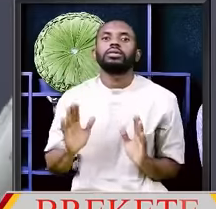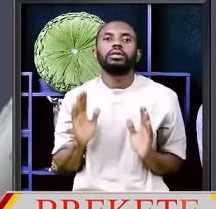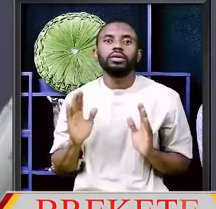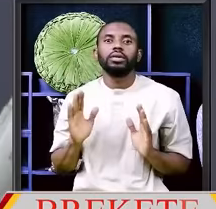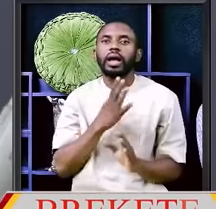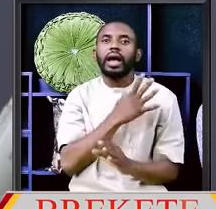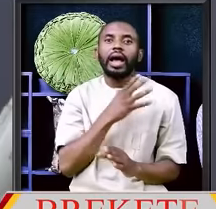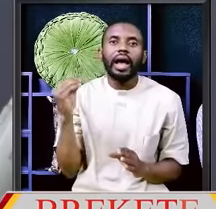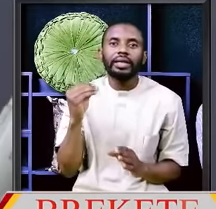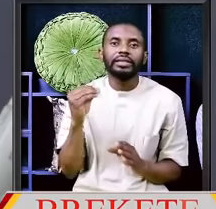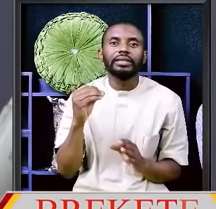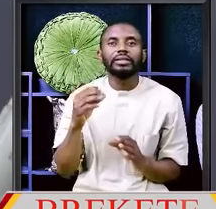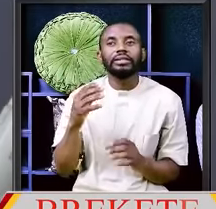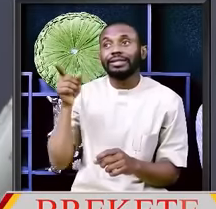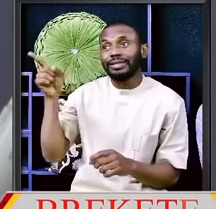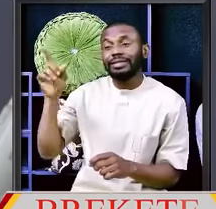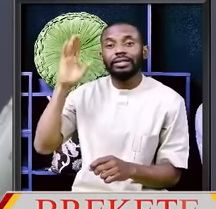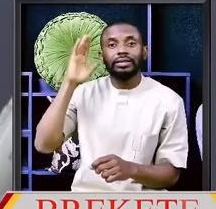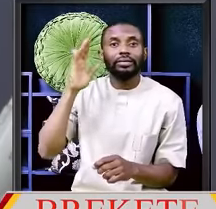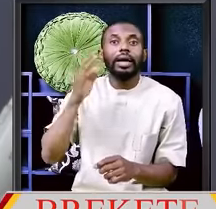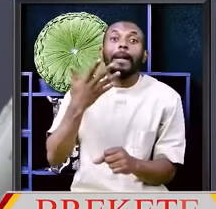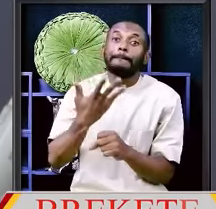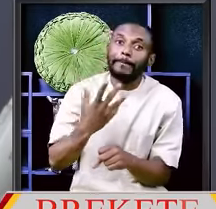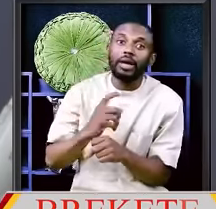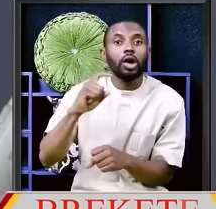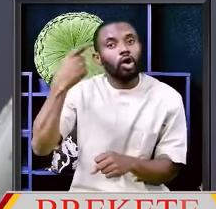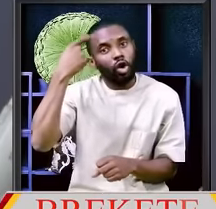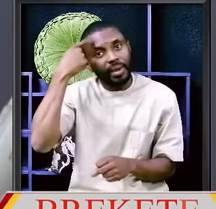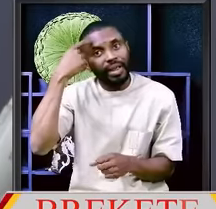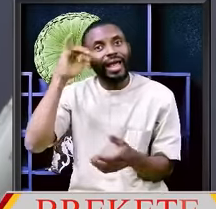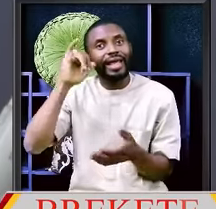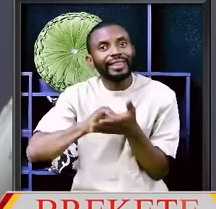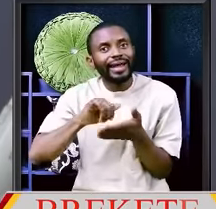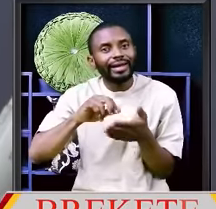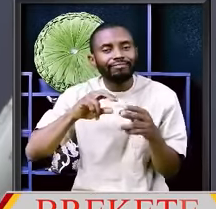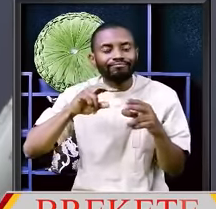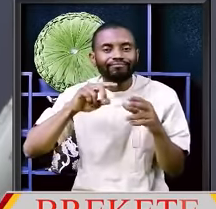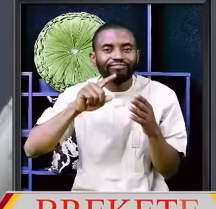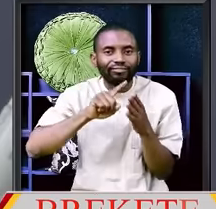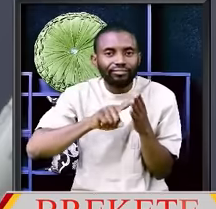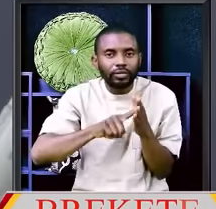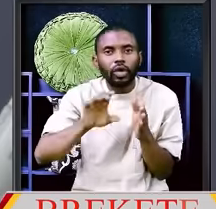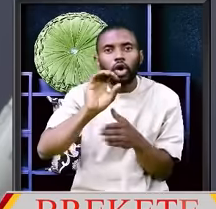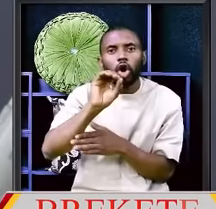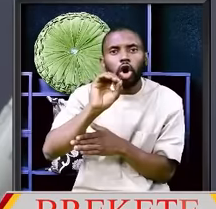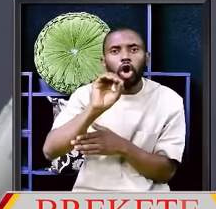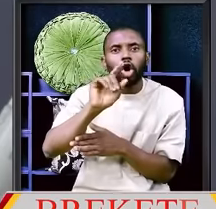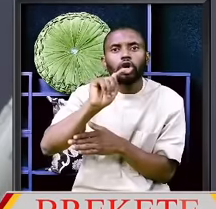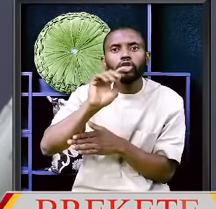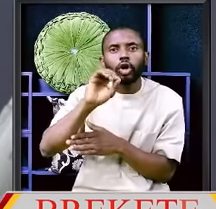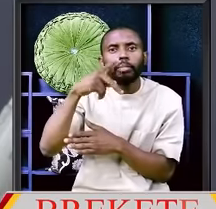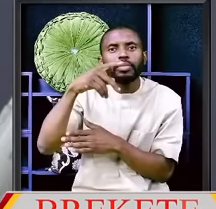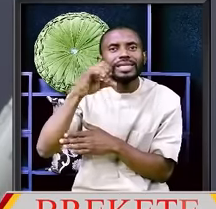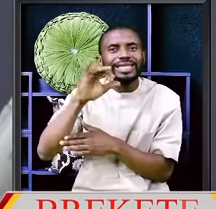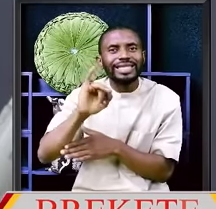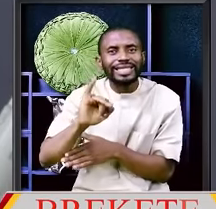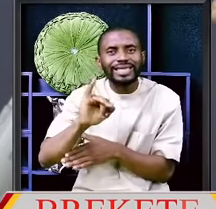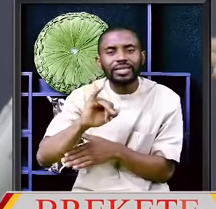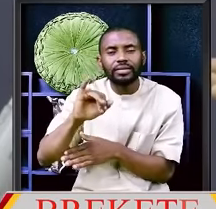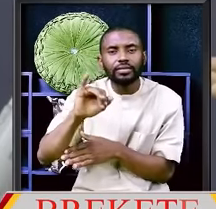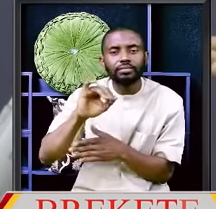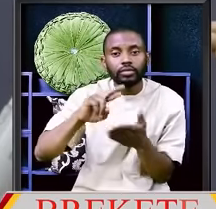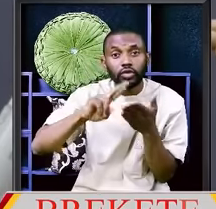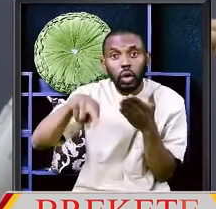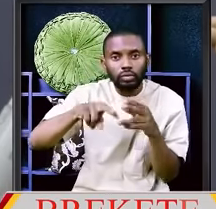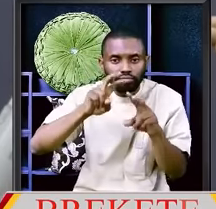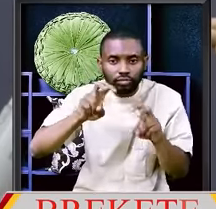And if they beg government, that autopsy result where they talk, say, autopsy where they talk, say they do. Why did